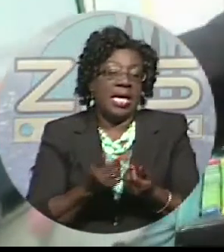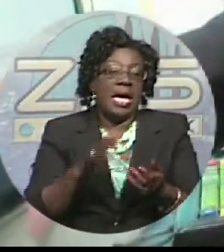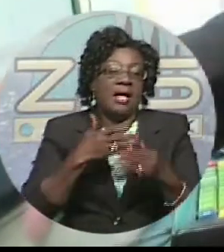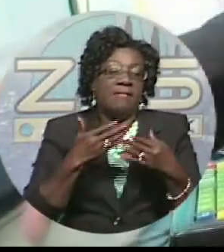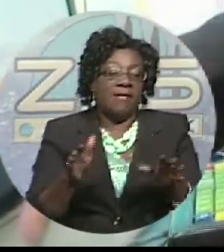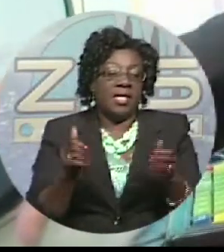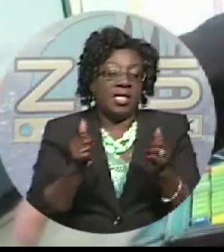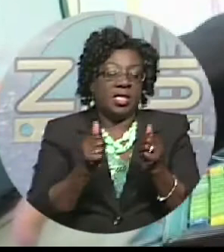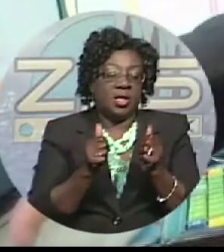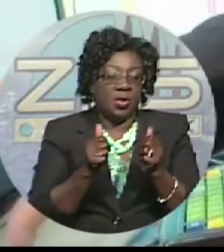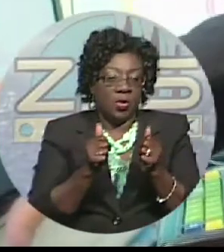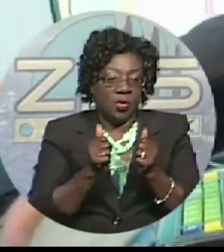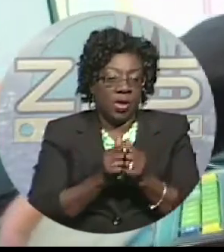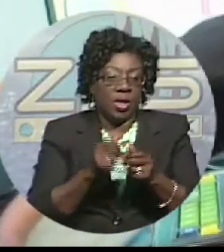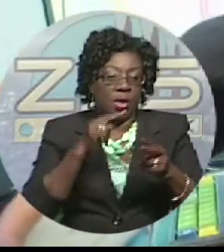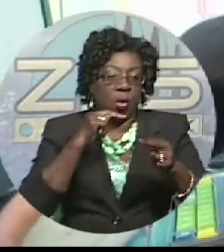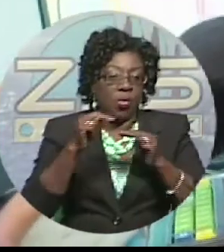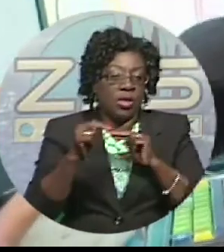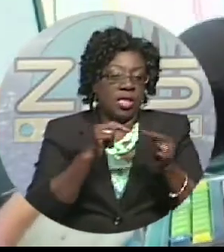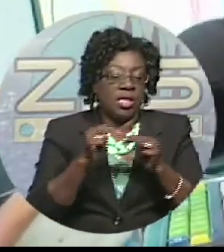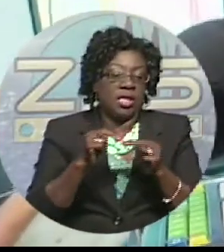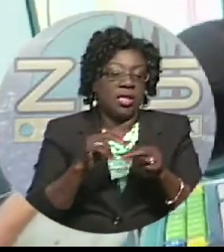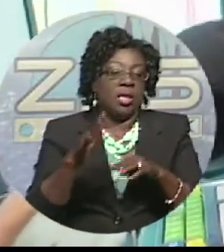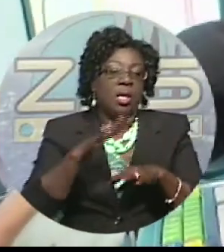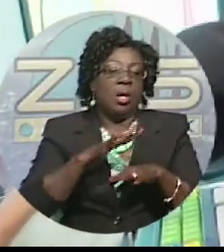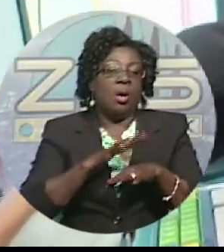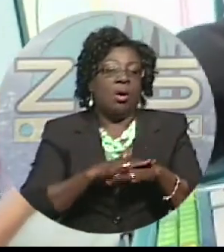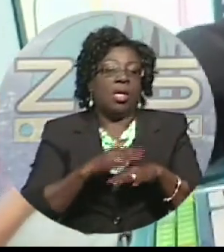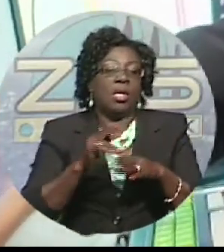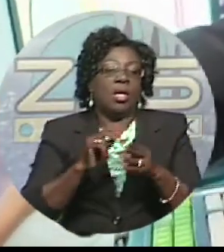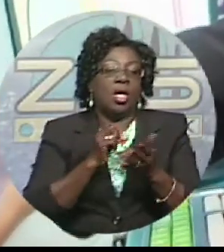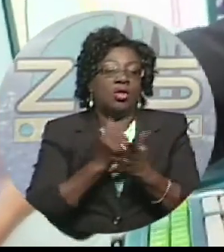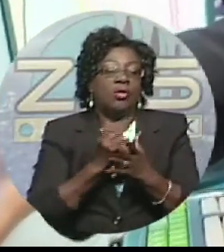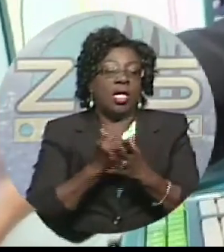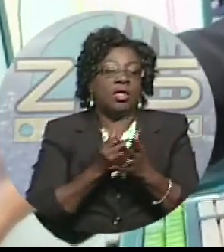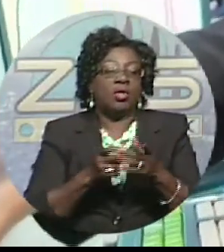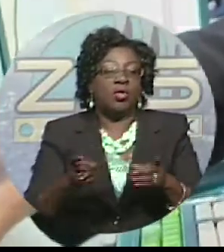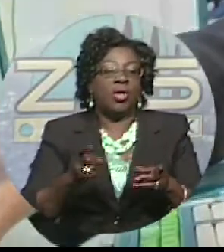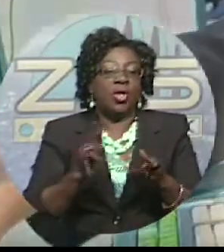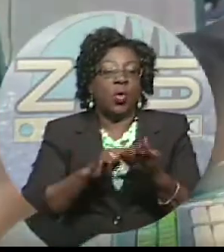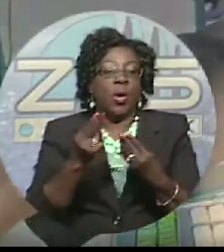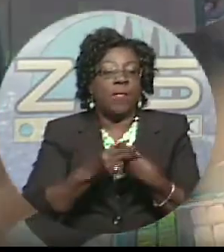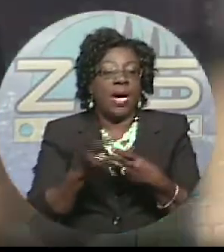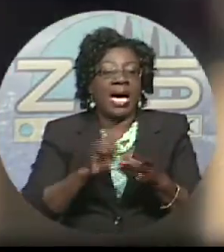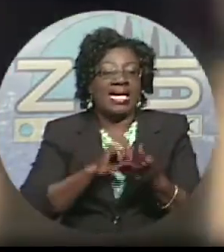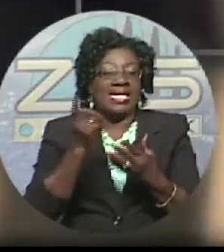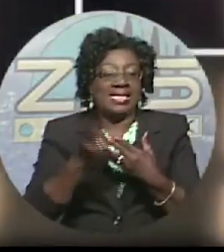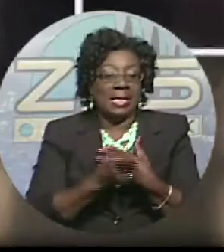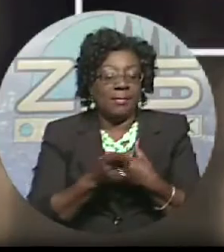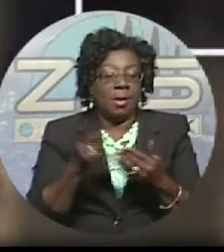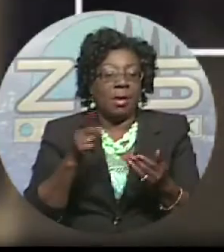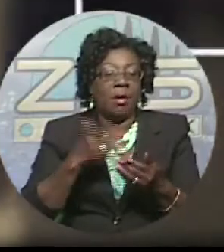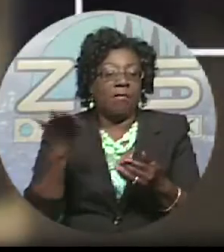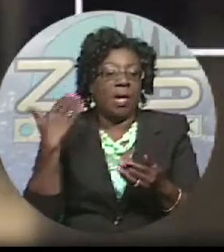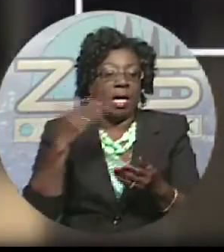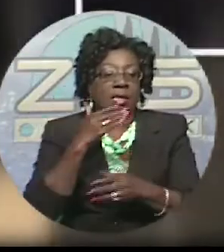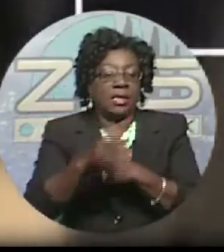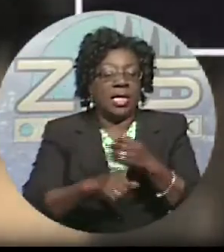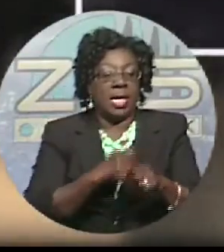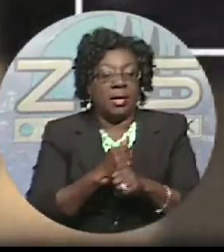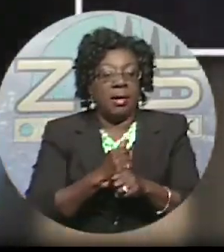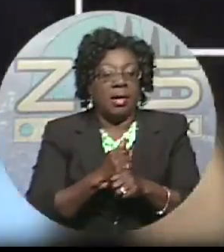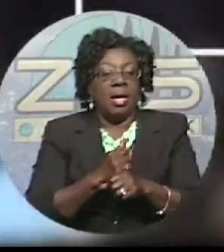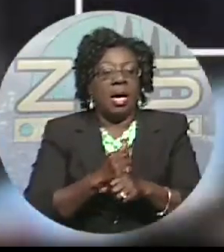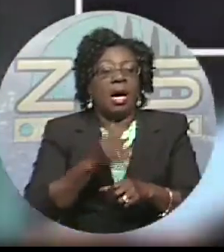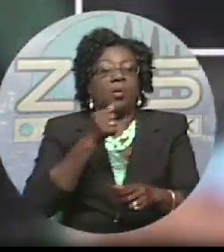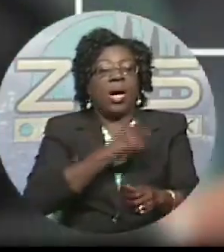ended with negotiations on management contracts during November and December of 2014. And while Power Secure has been